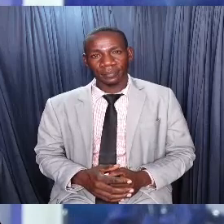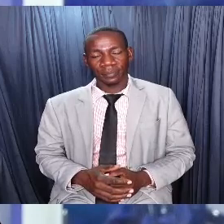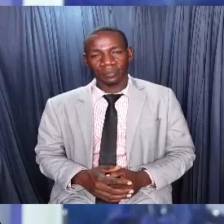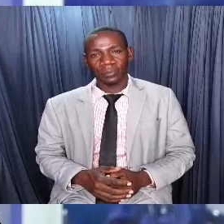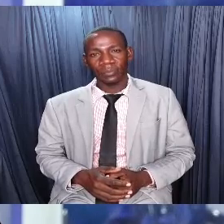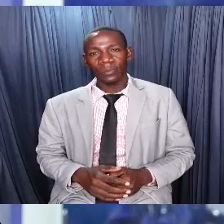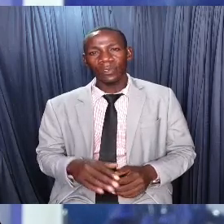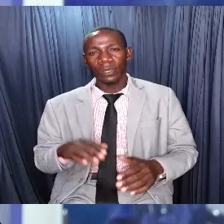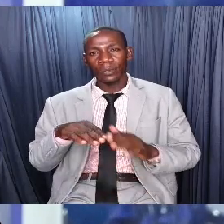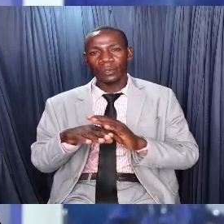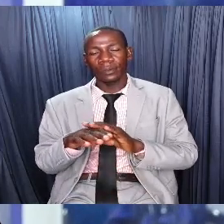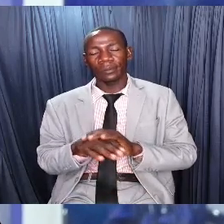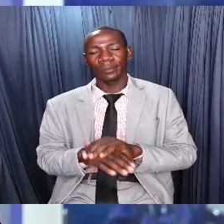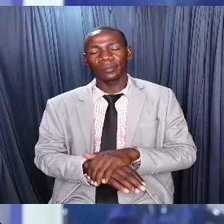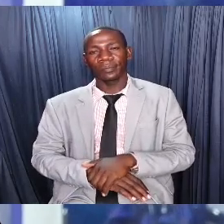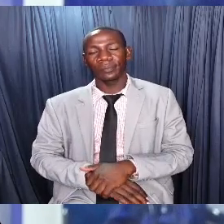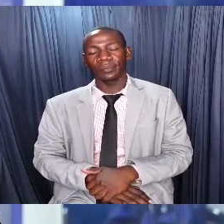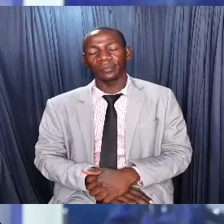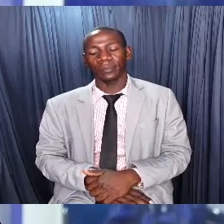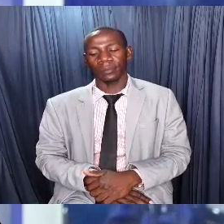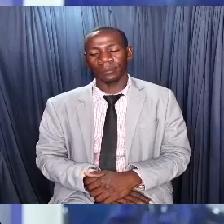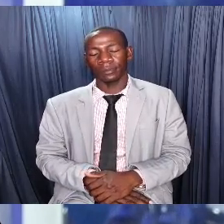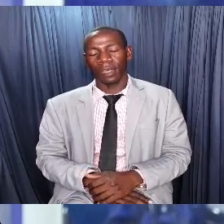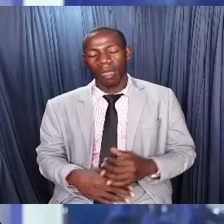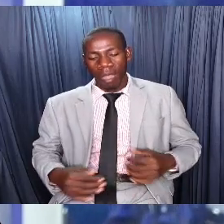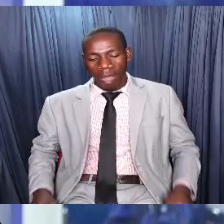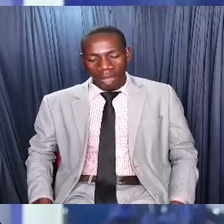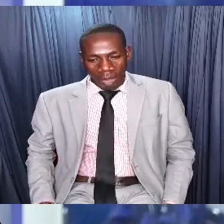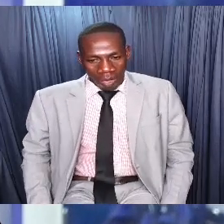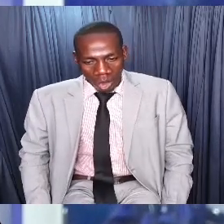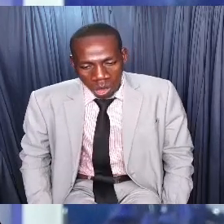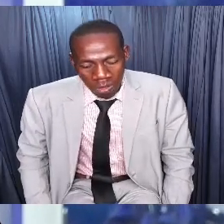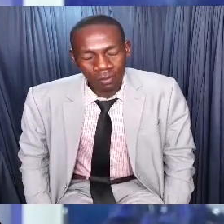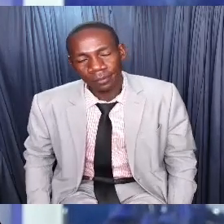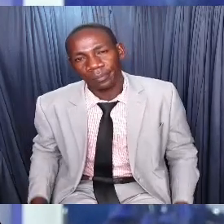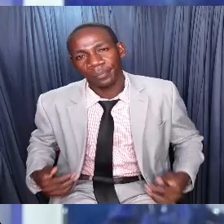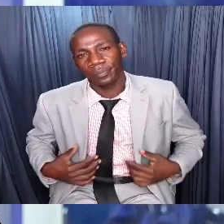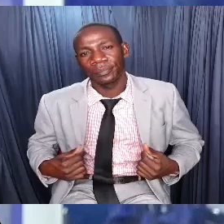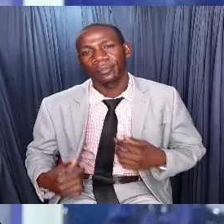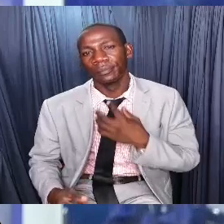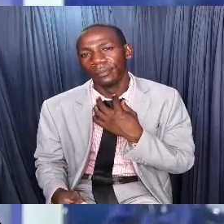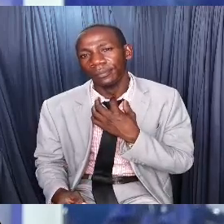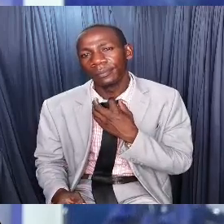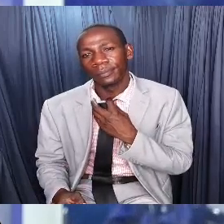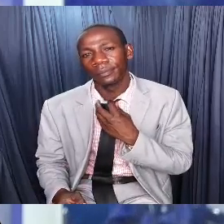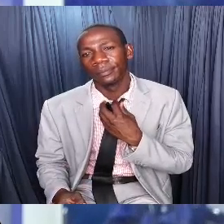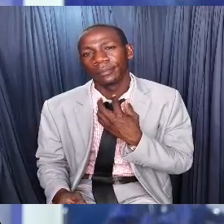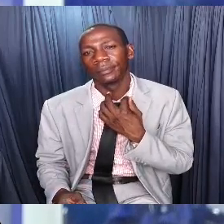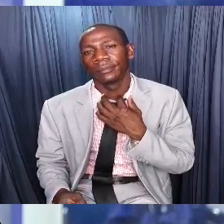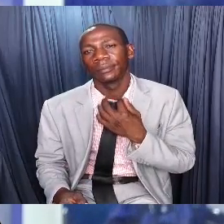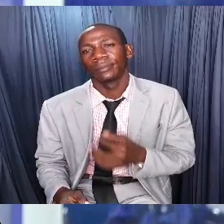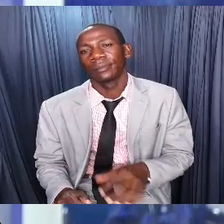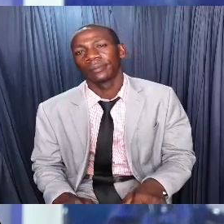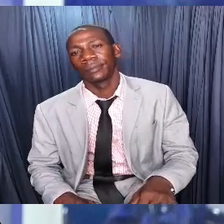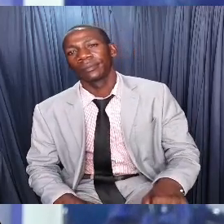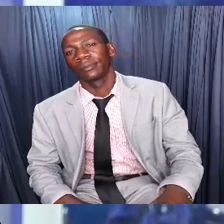he entered into a certain village they met him 10 men that were lepers which stood afar off, and they lifted